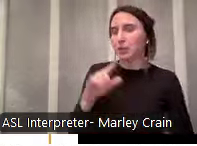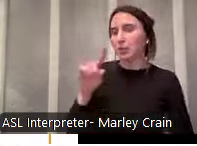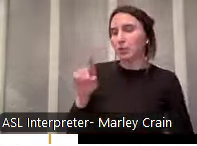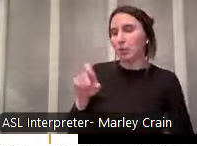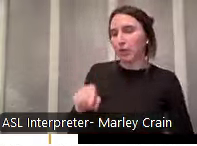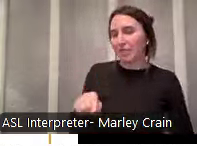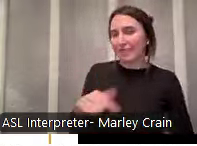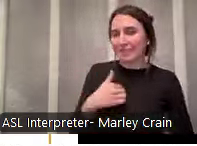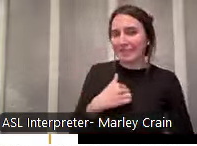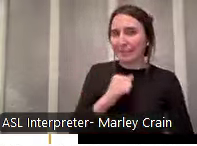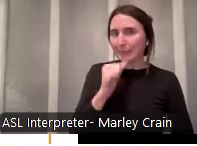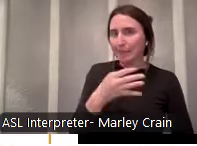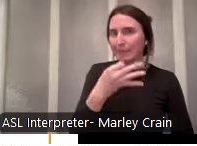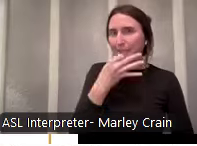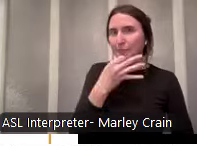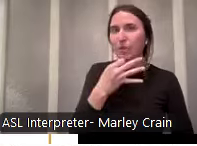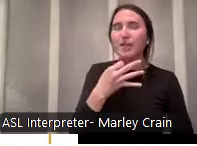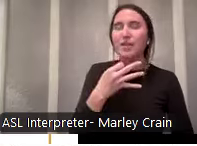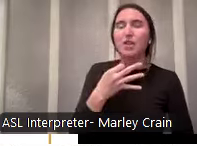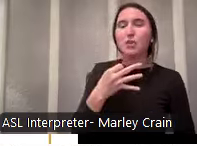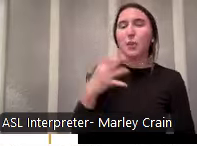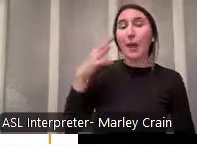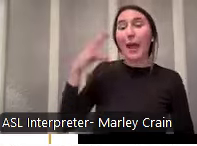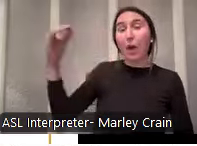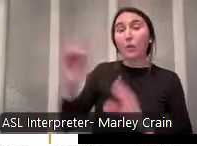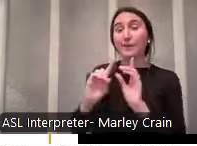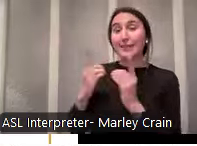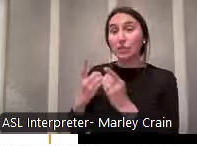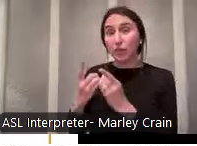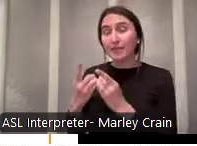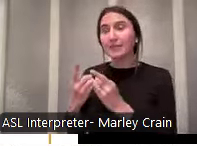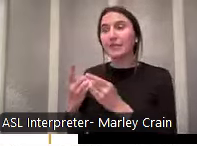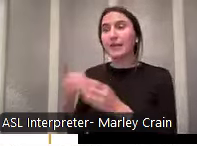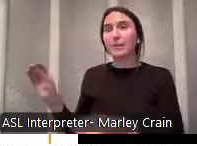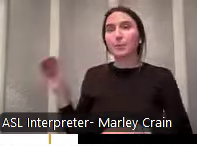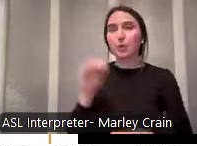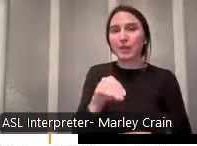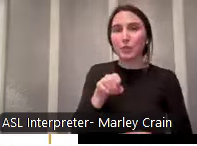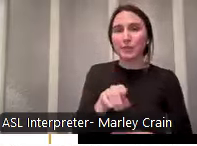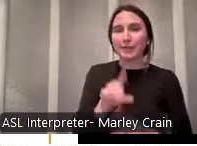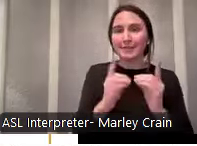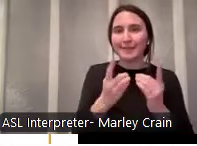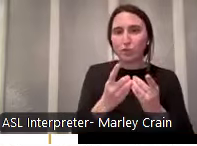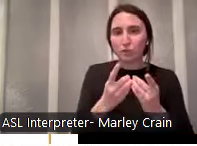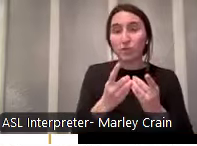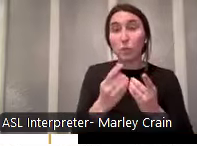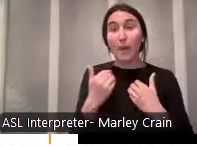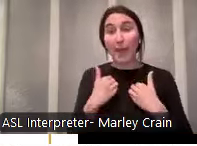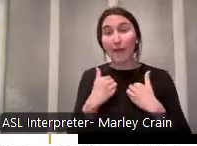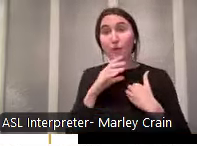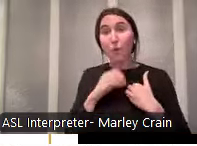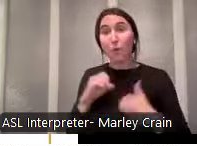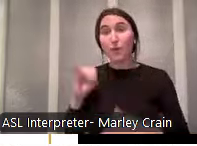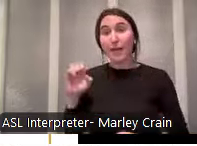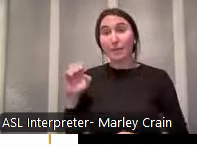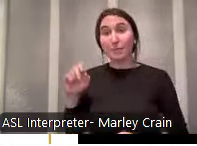transfers. And the wrinkle that makes it more complicated is the New York State IEP. If you're moving from a different state, you have a right